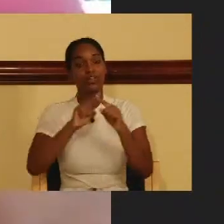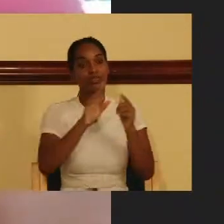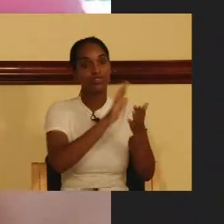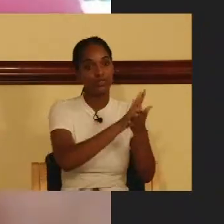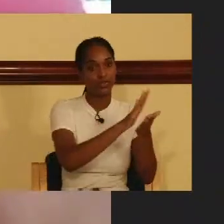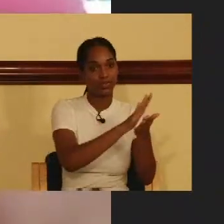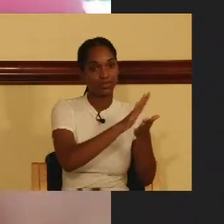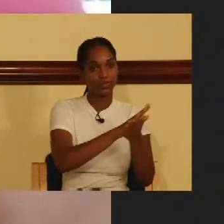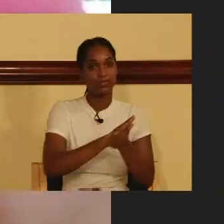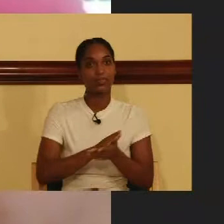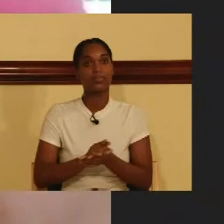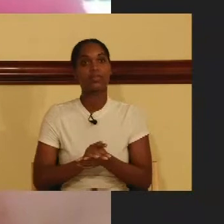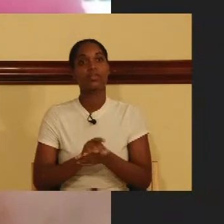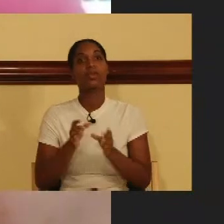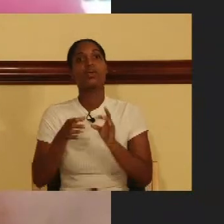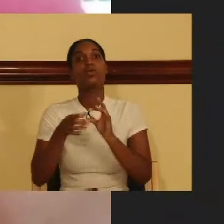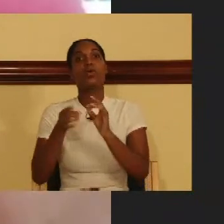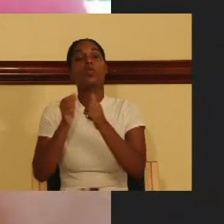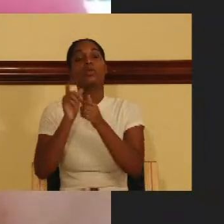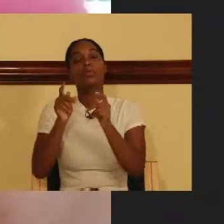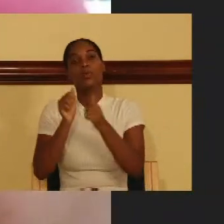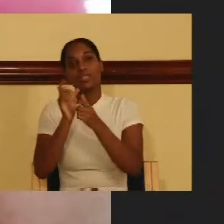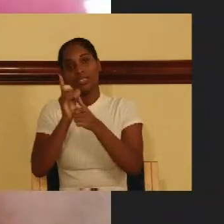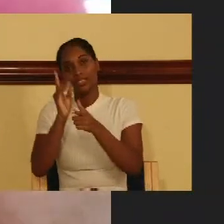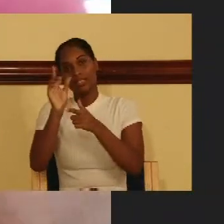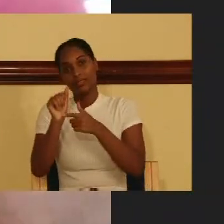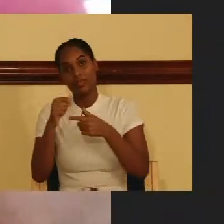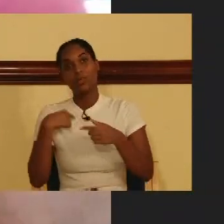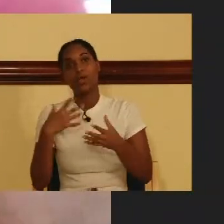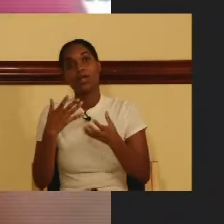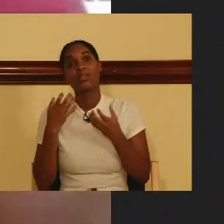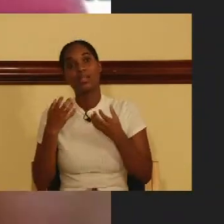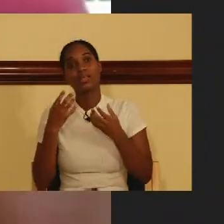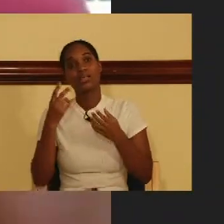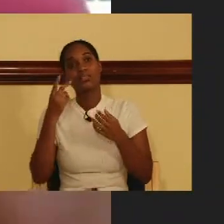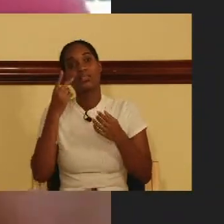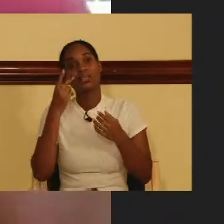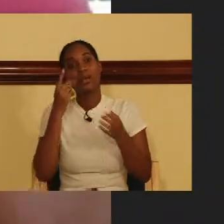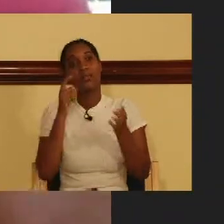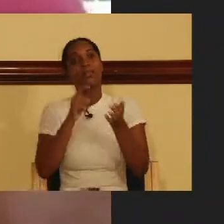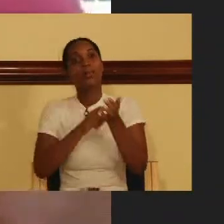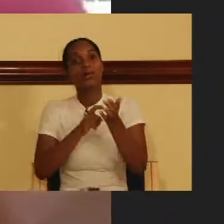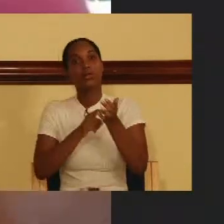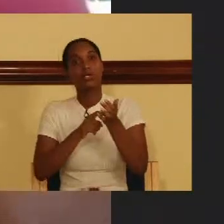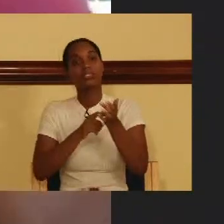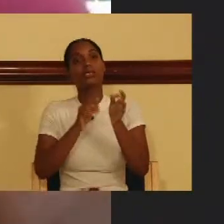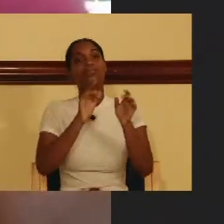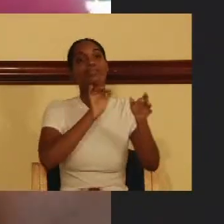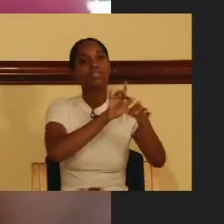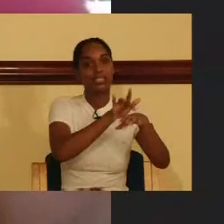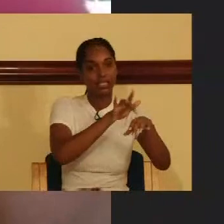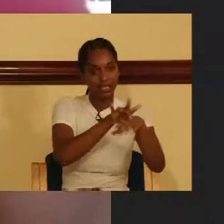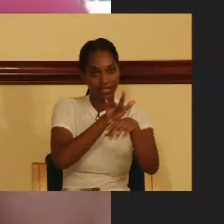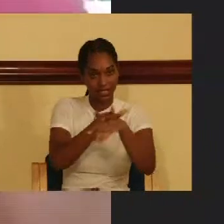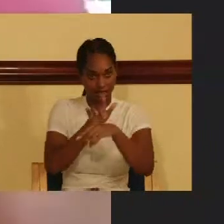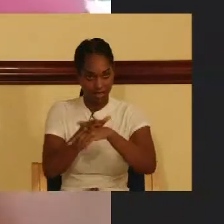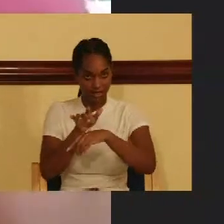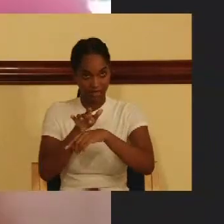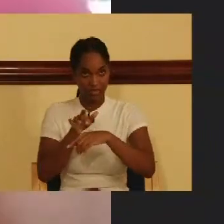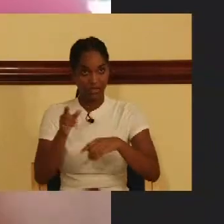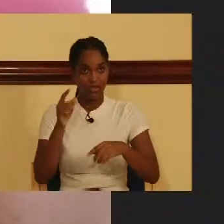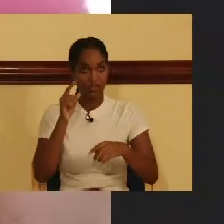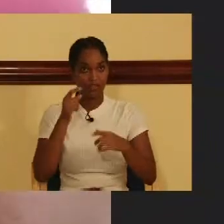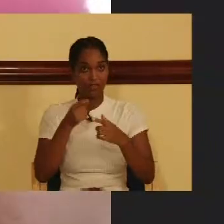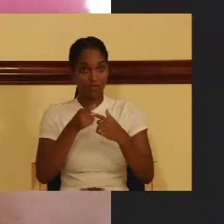in relation to persons with disabilities. So what I'd like to see particularly is the sensitization process occurring